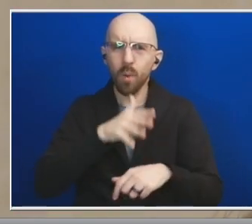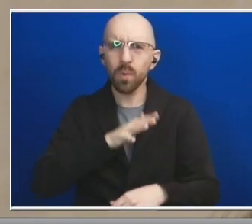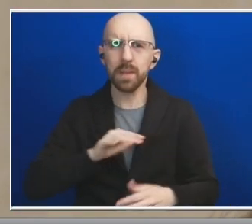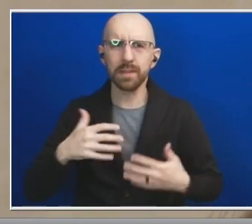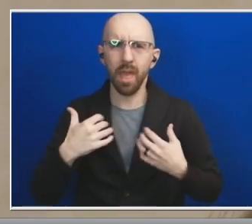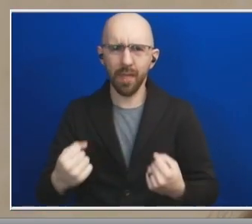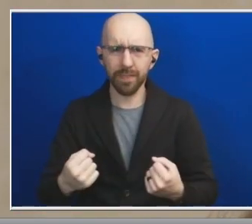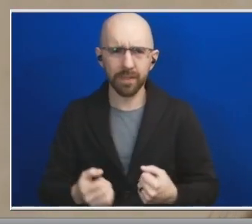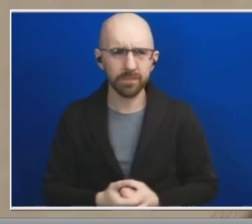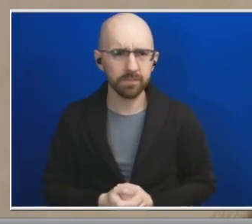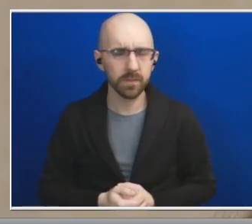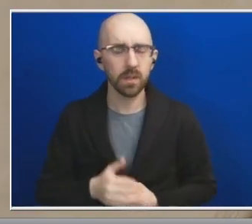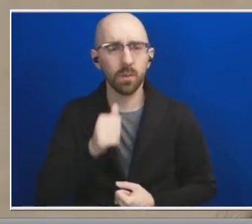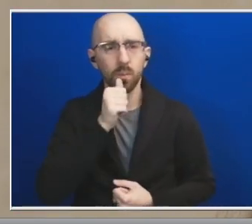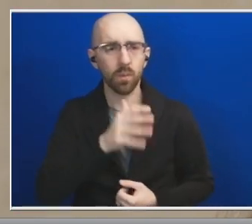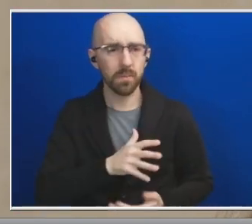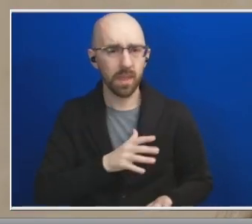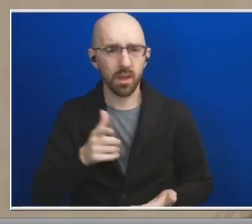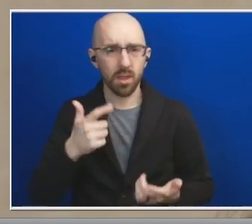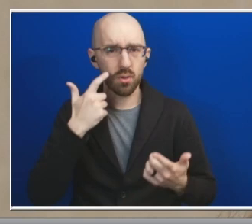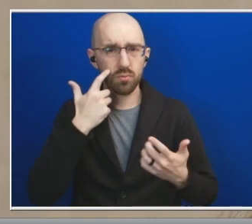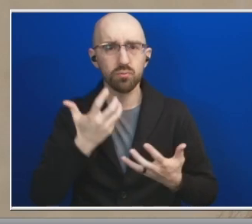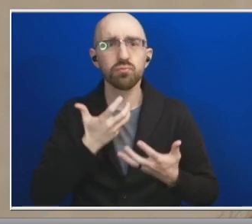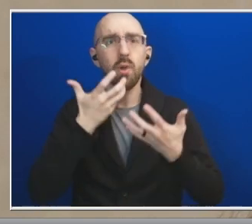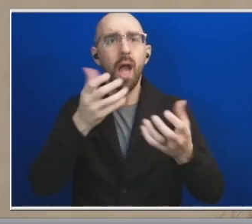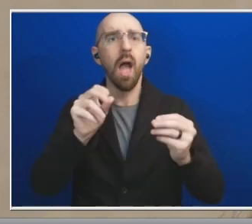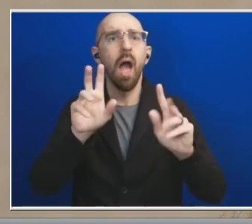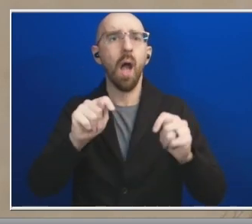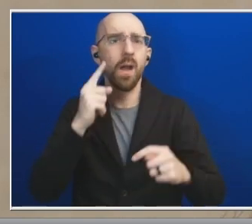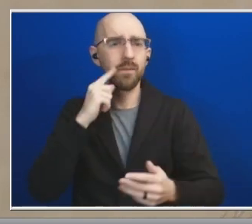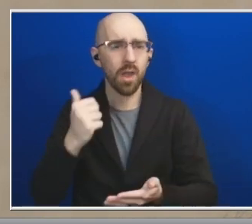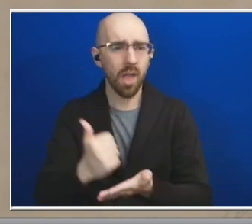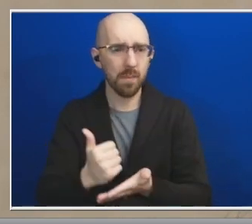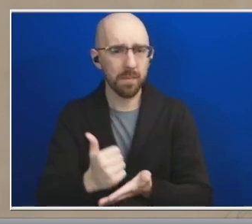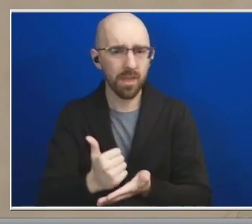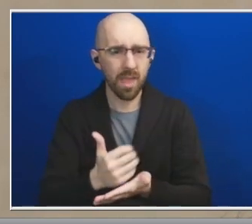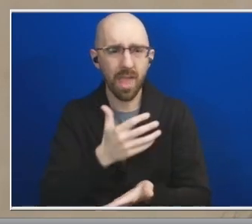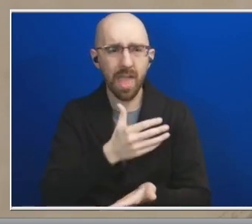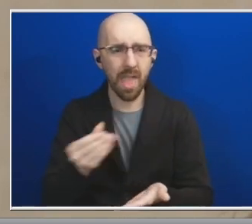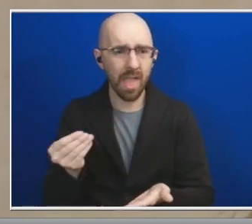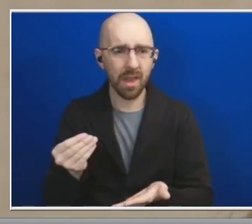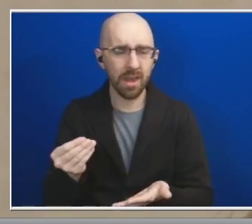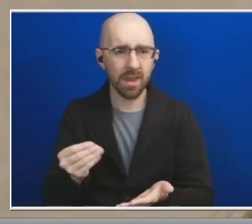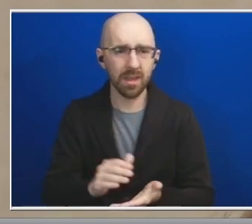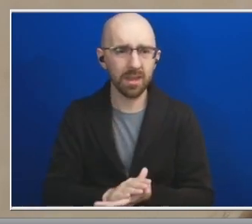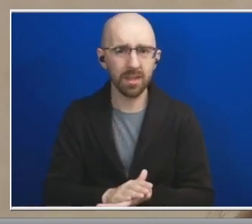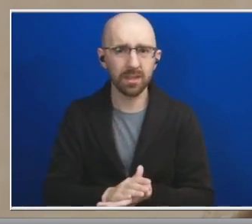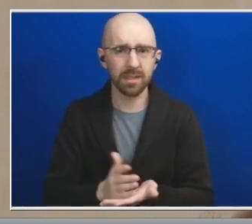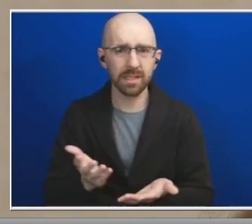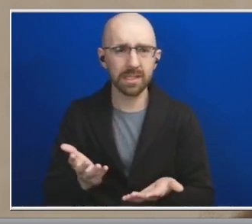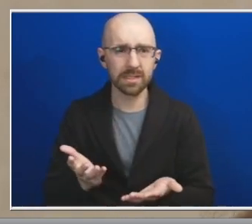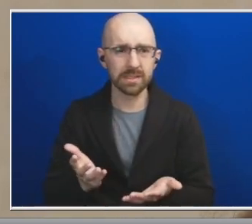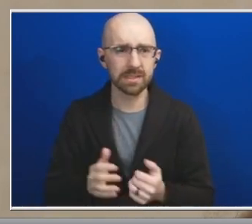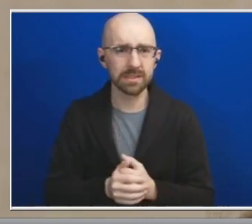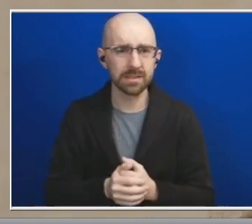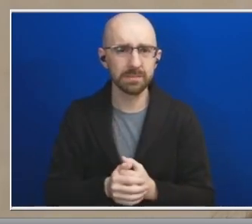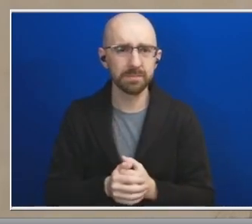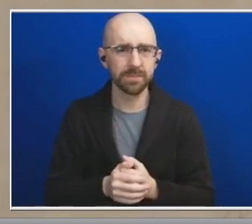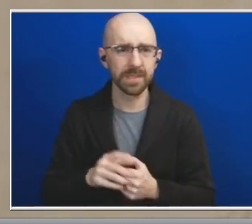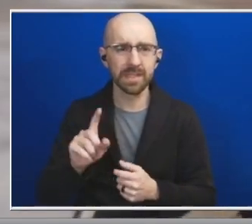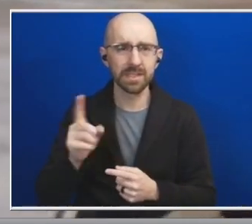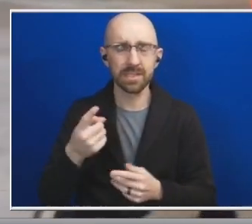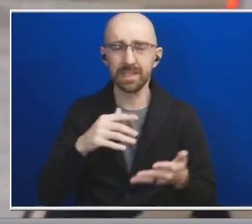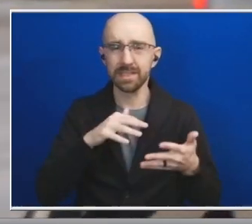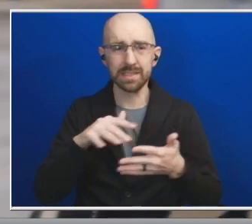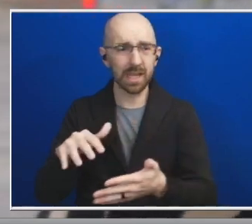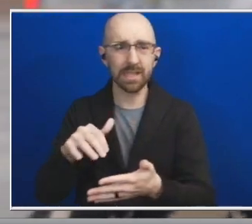Women are crying out for help, and it's just the studies aren't